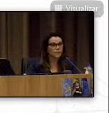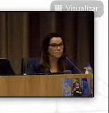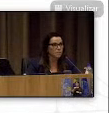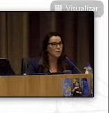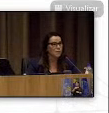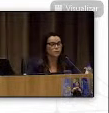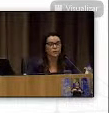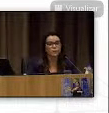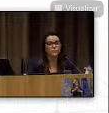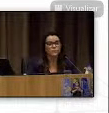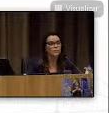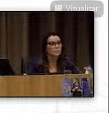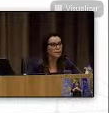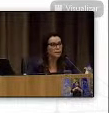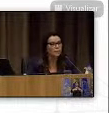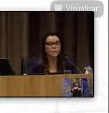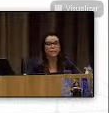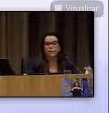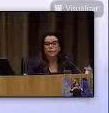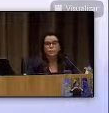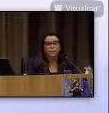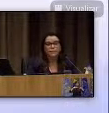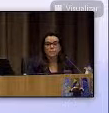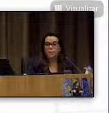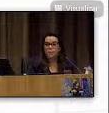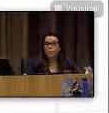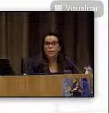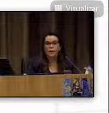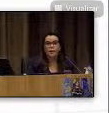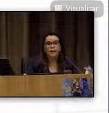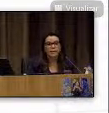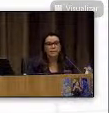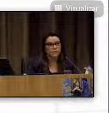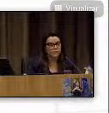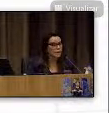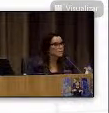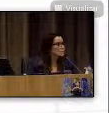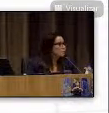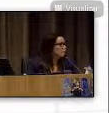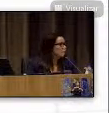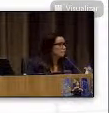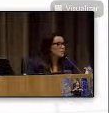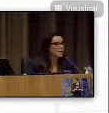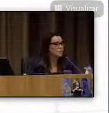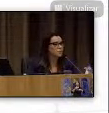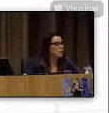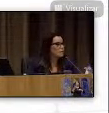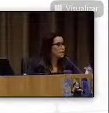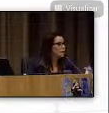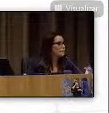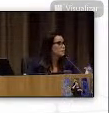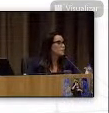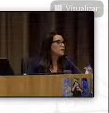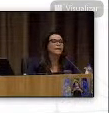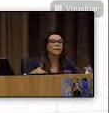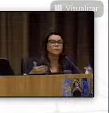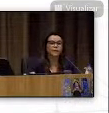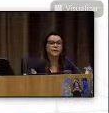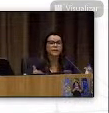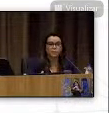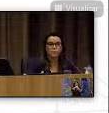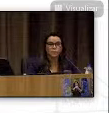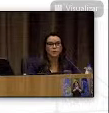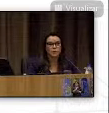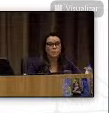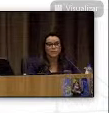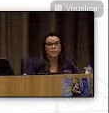USGAGE, which is the social organization that was here in this auditorium, they received the certification of 3 quality